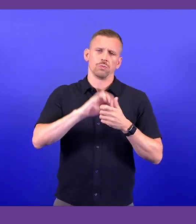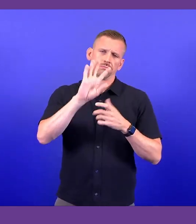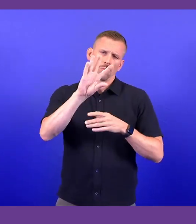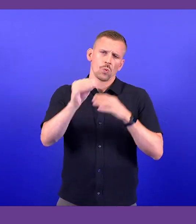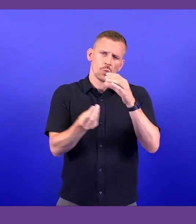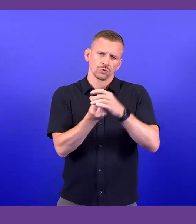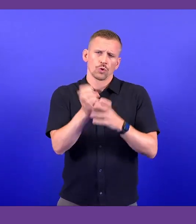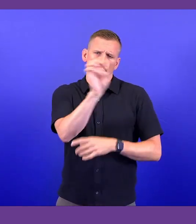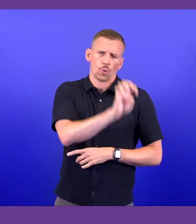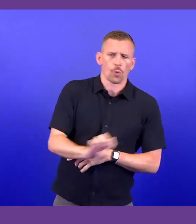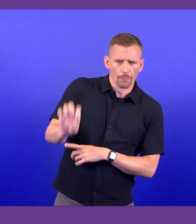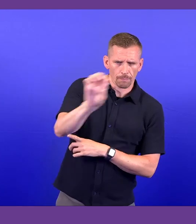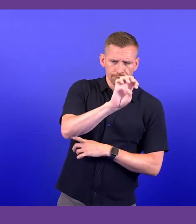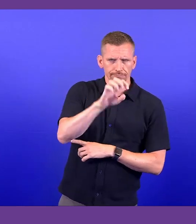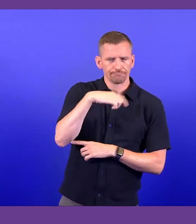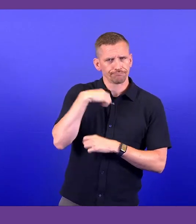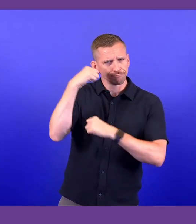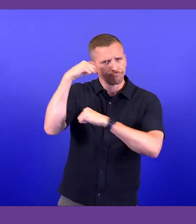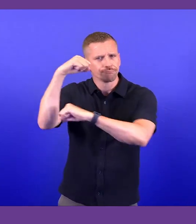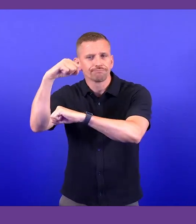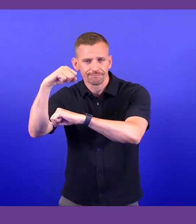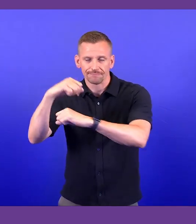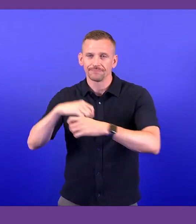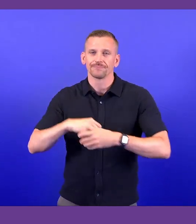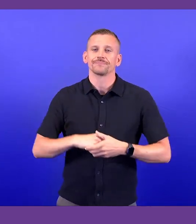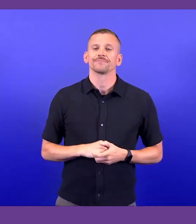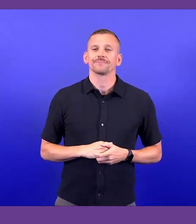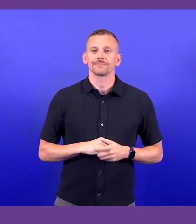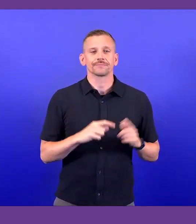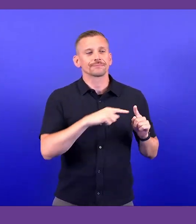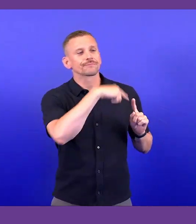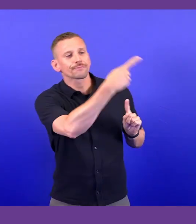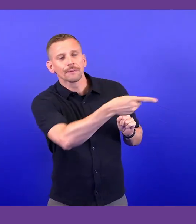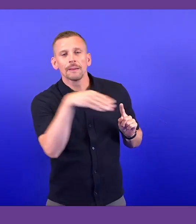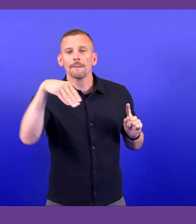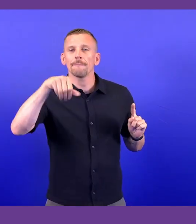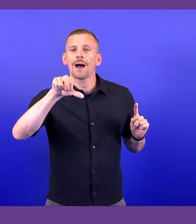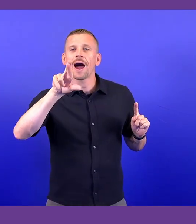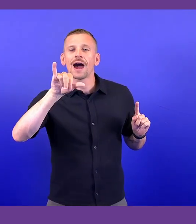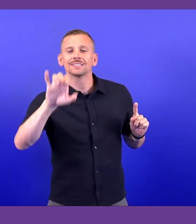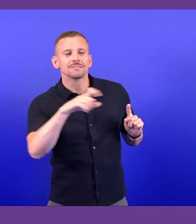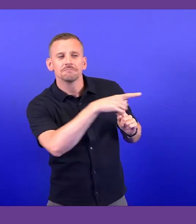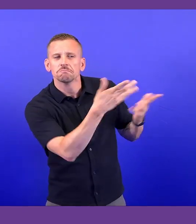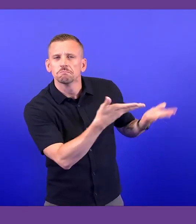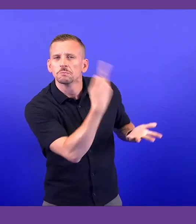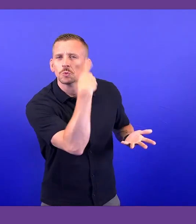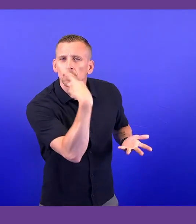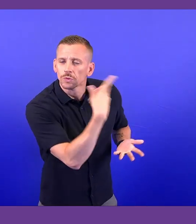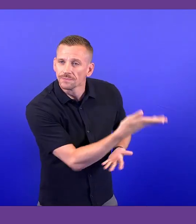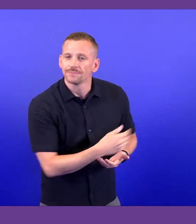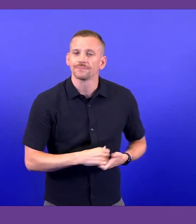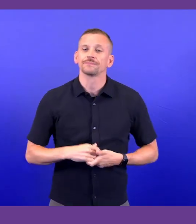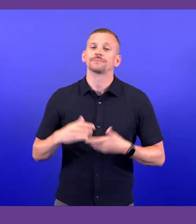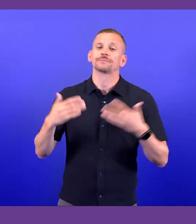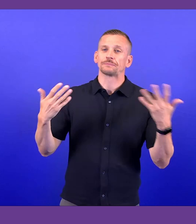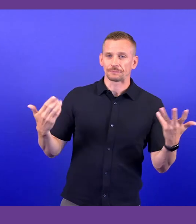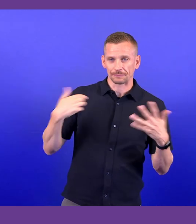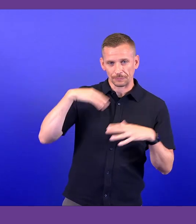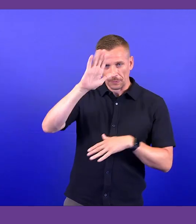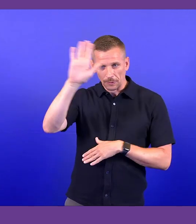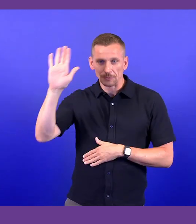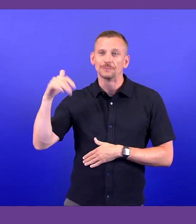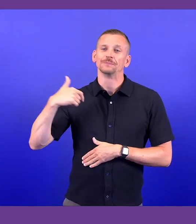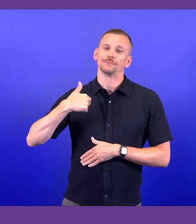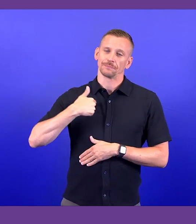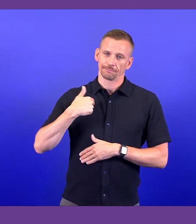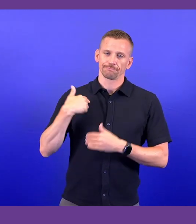Danninghaus at the end there. Marie? Good afternoon, everyone. So my name is Marie. I work for the European Disability Forum, and we represent with